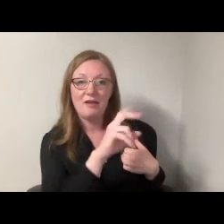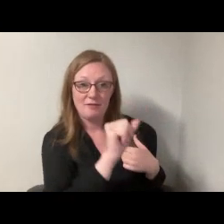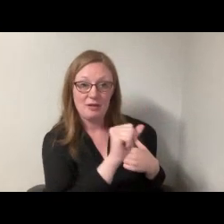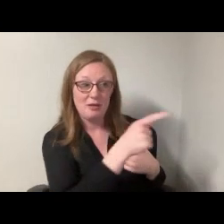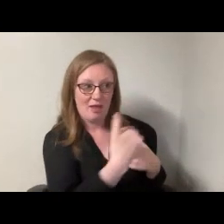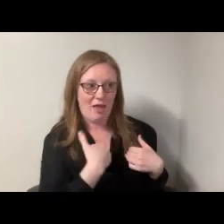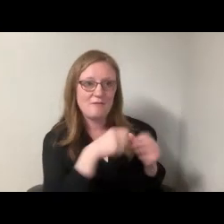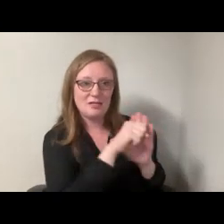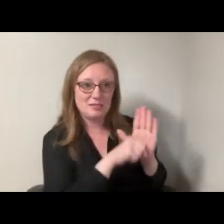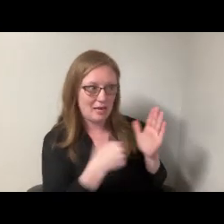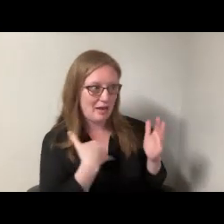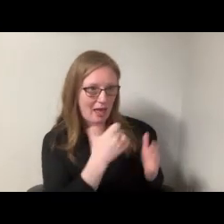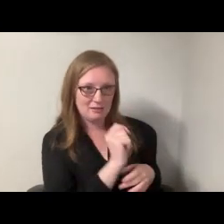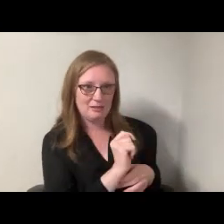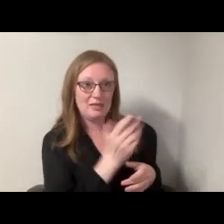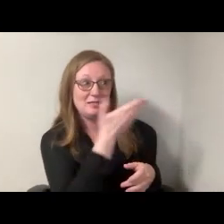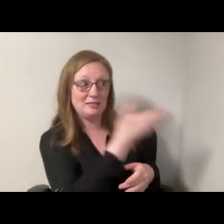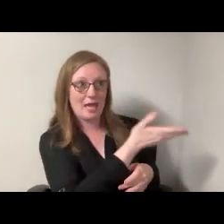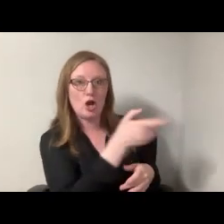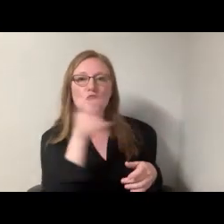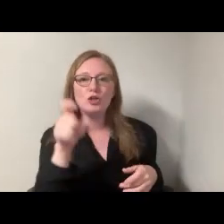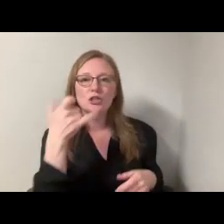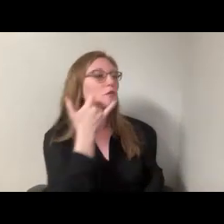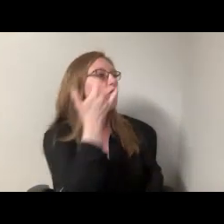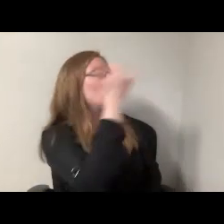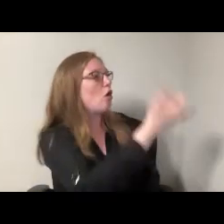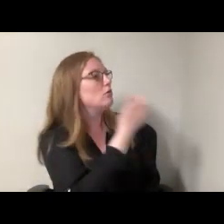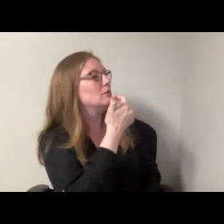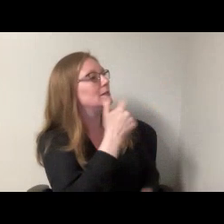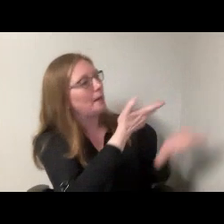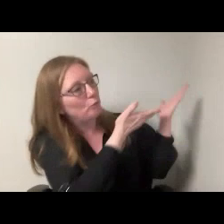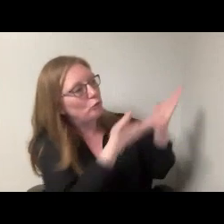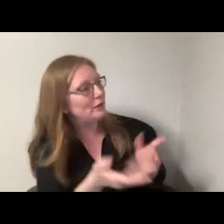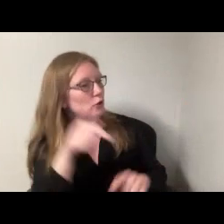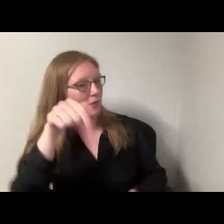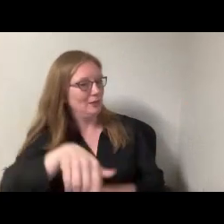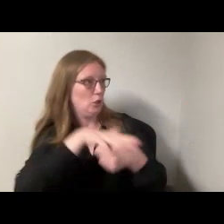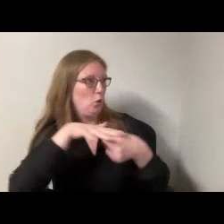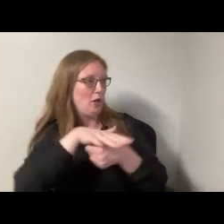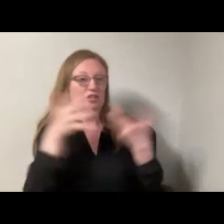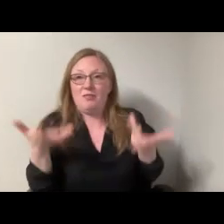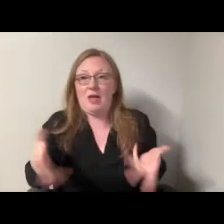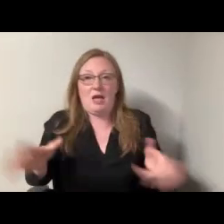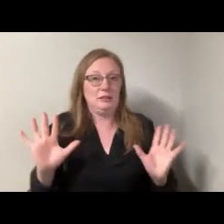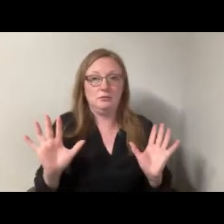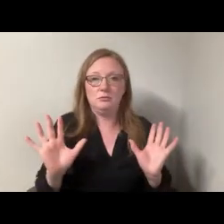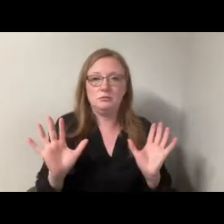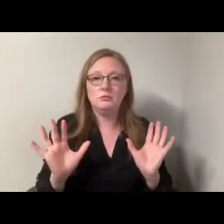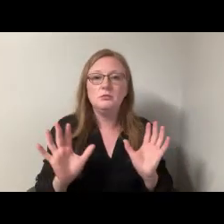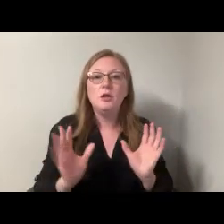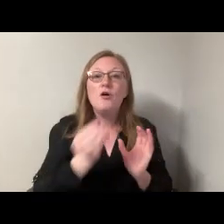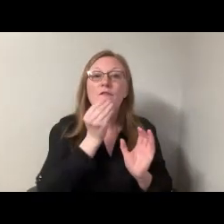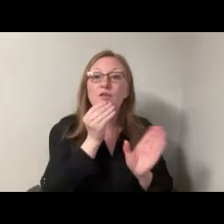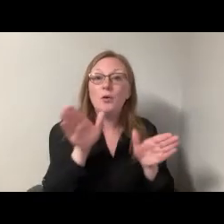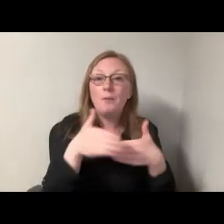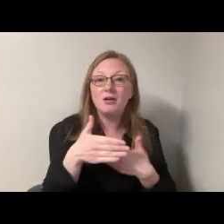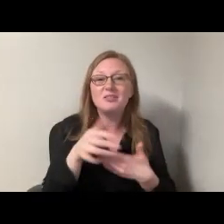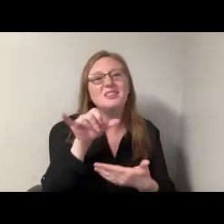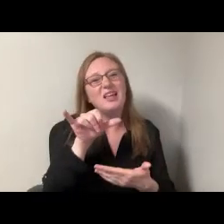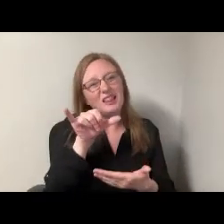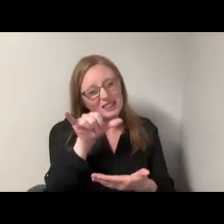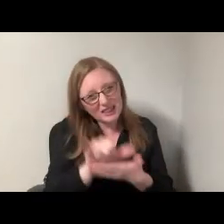got it sitting on hand. It's just a matter of calling up the staging area and getting it delivered to wherever the location is. Food boxes are going to take some while to